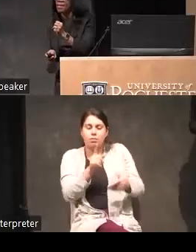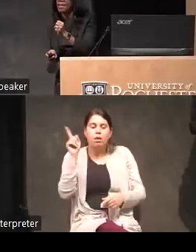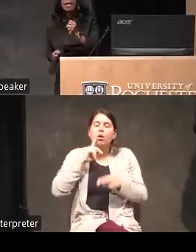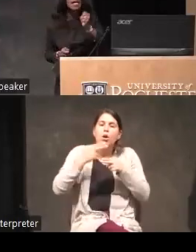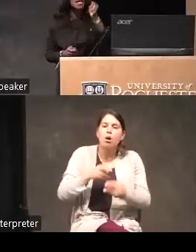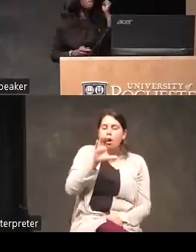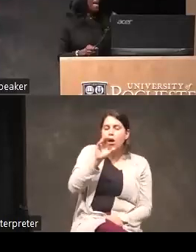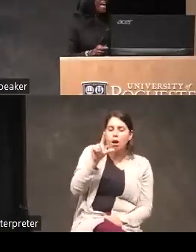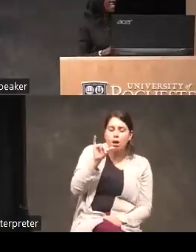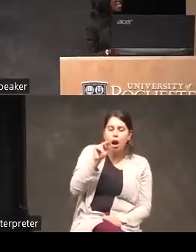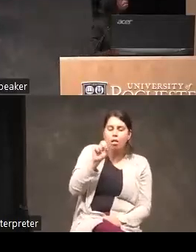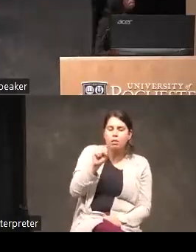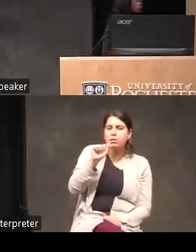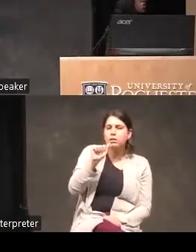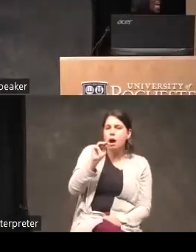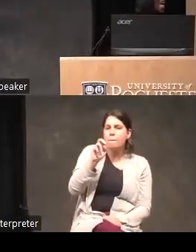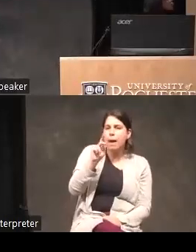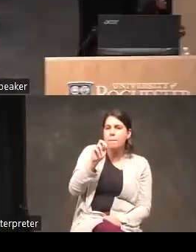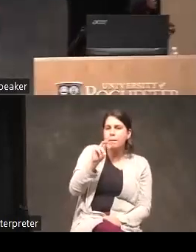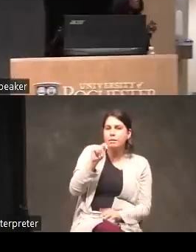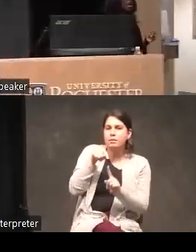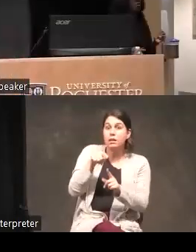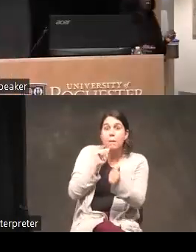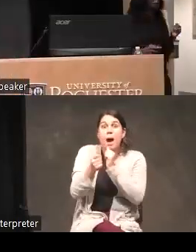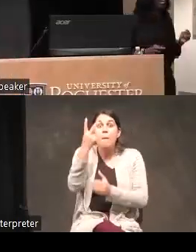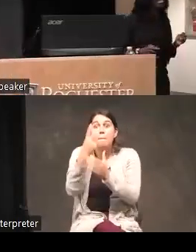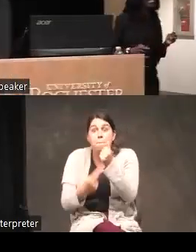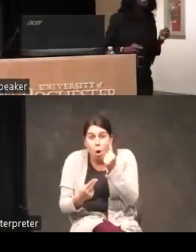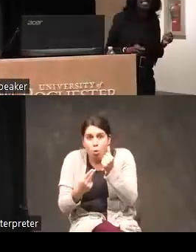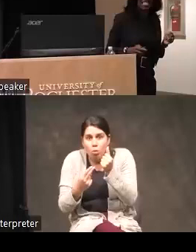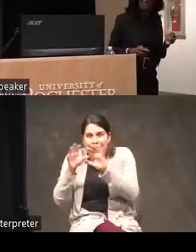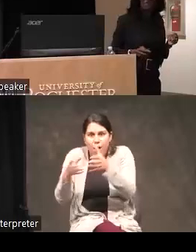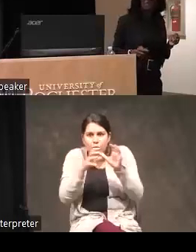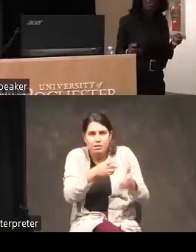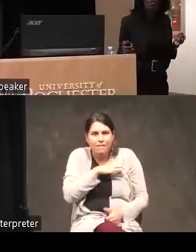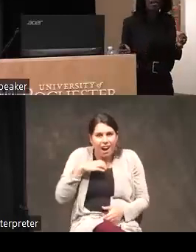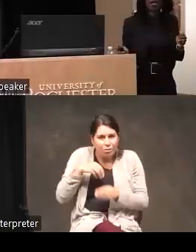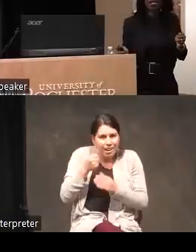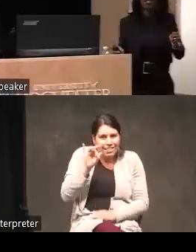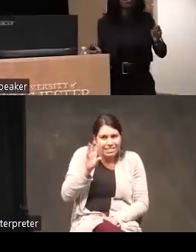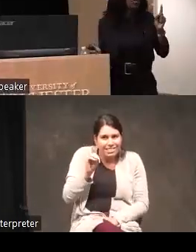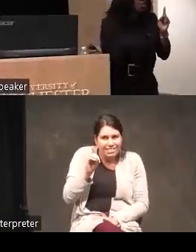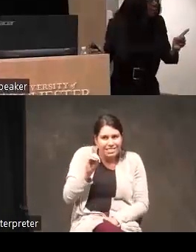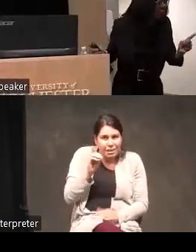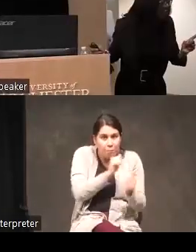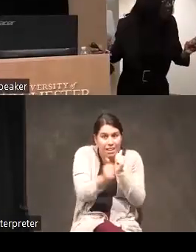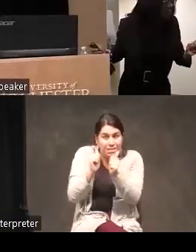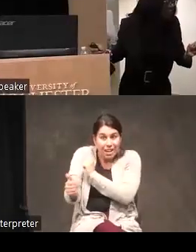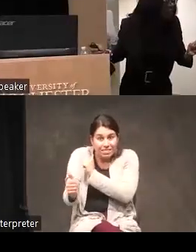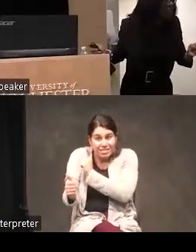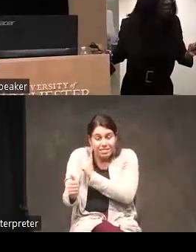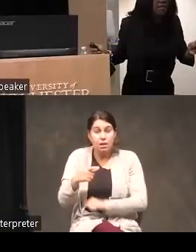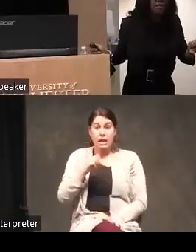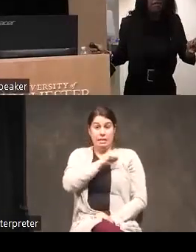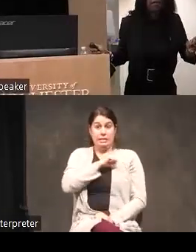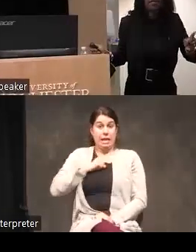Amendment. It passed both houses of Congress in 1860, right? So there were a 2/3 vote in